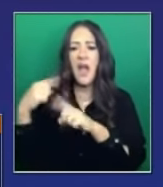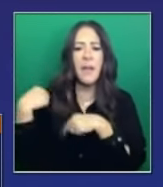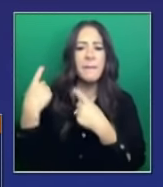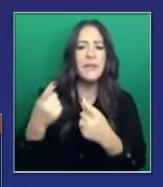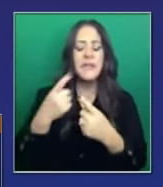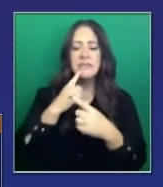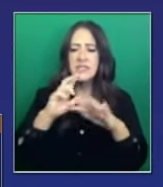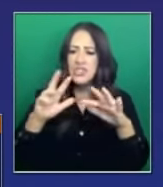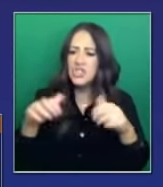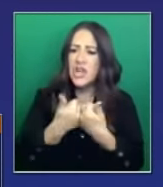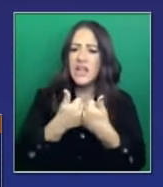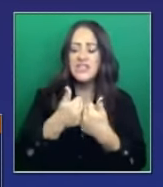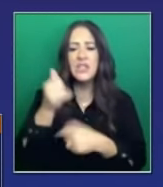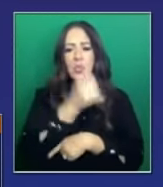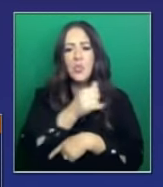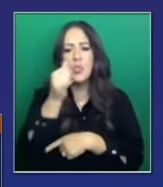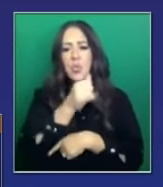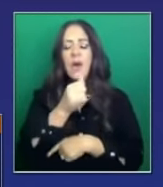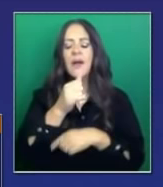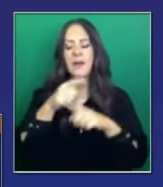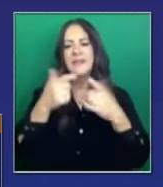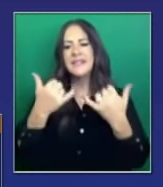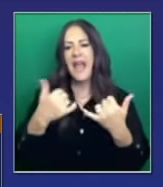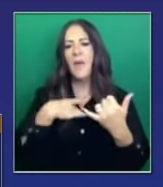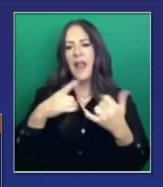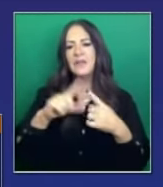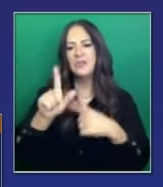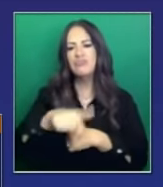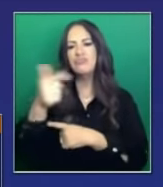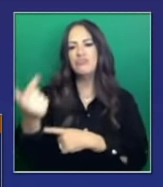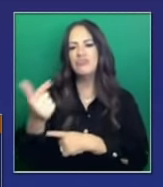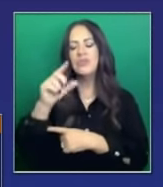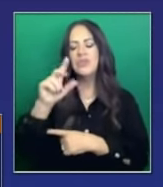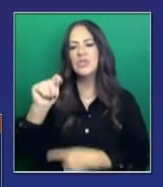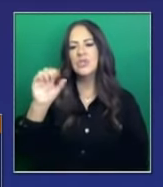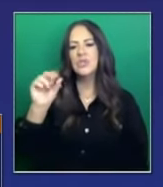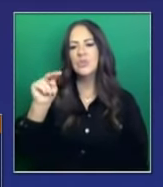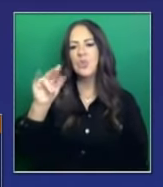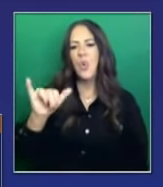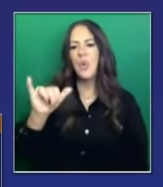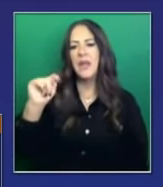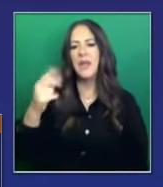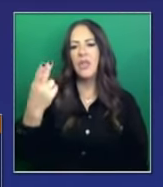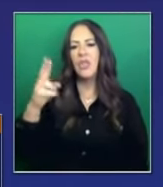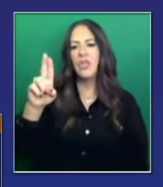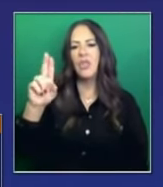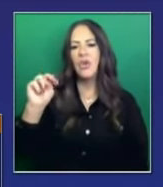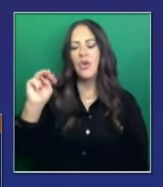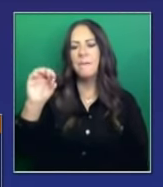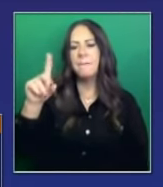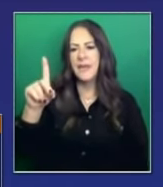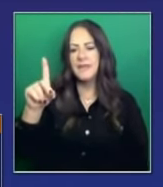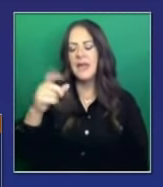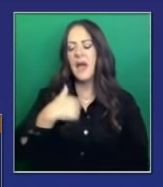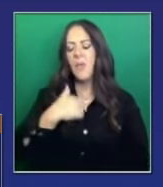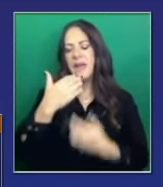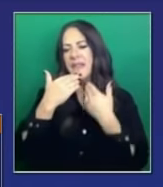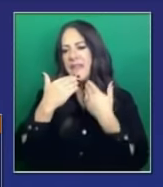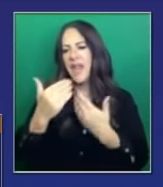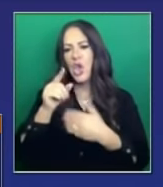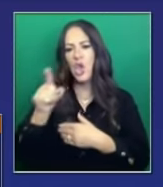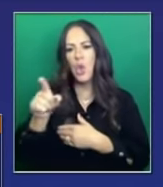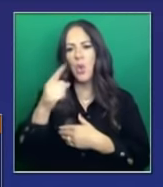turn this over to the Superintendent of Public Education, Tony Thurman, just thank him. Again, very publicly, for all of his hard